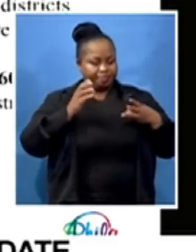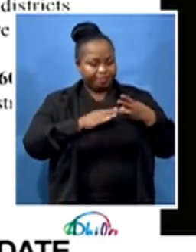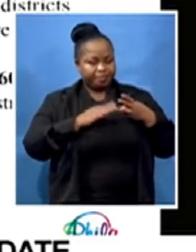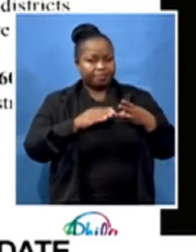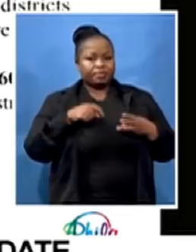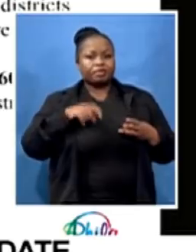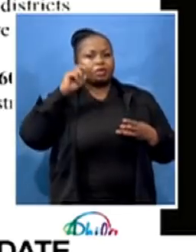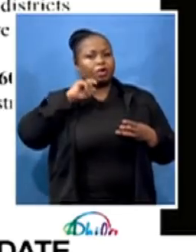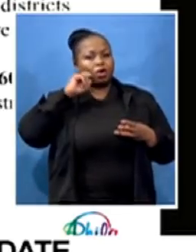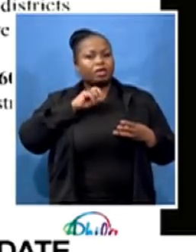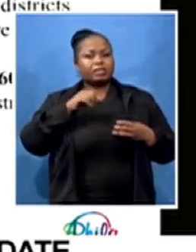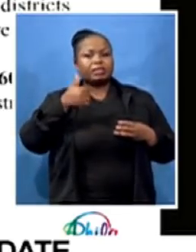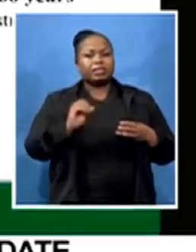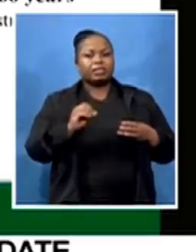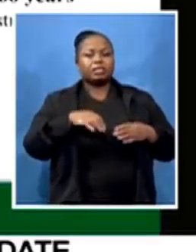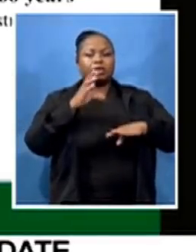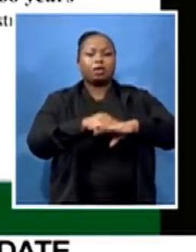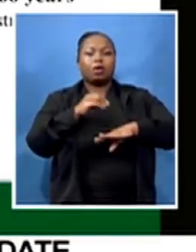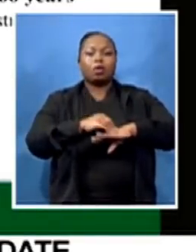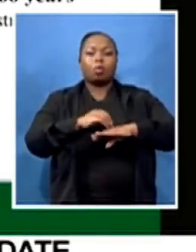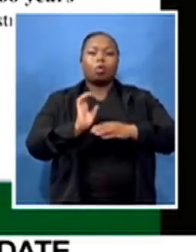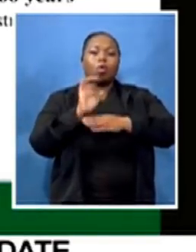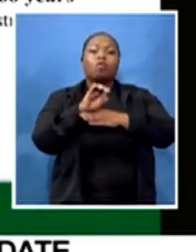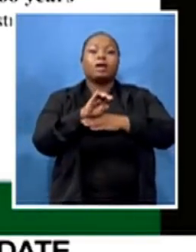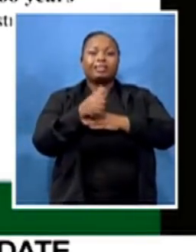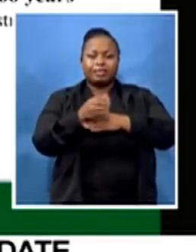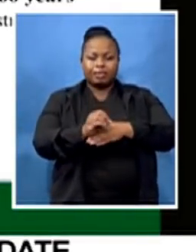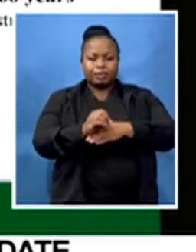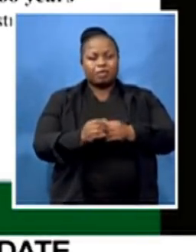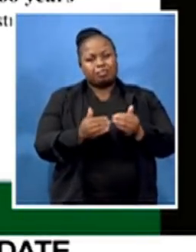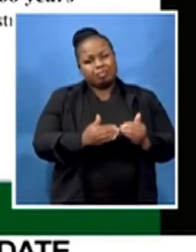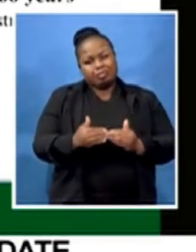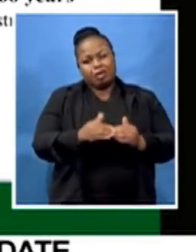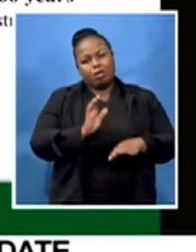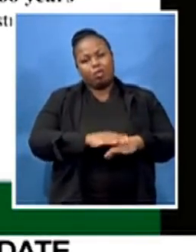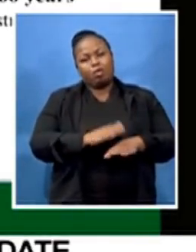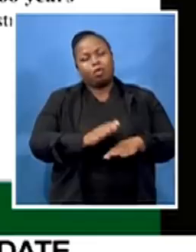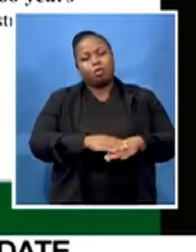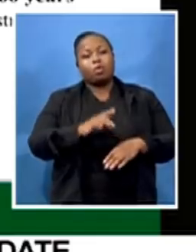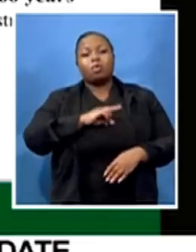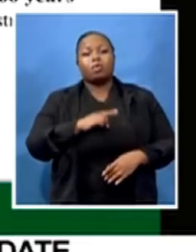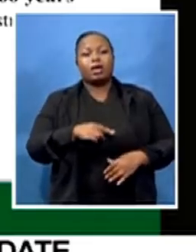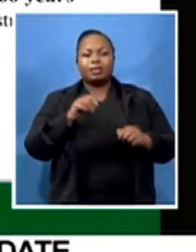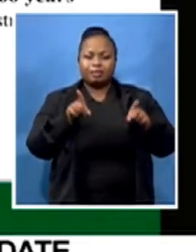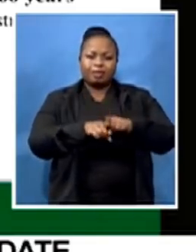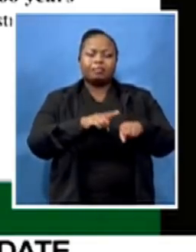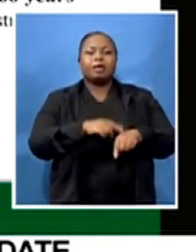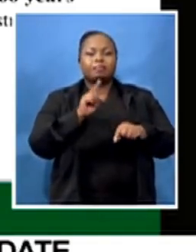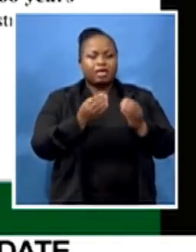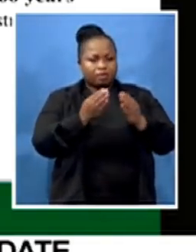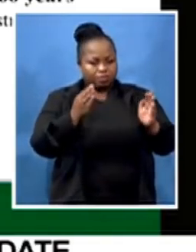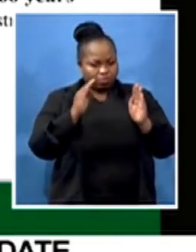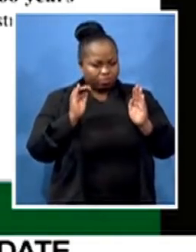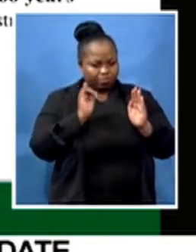The approach basically being that as much as possible, there should be containment measures that are protective to the vulnerable